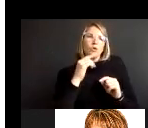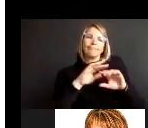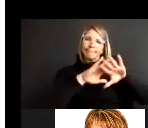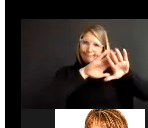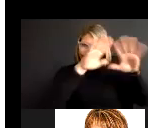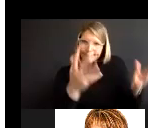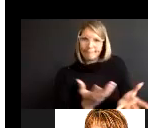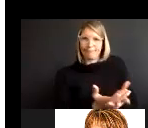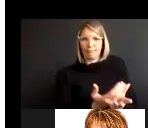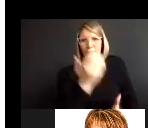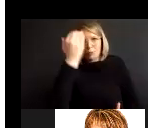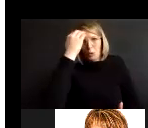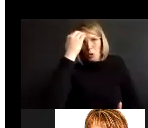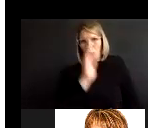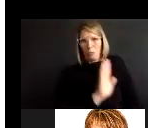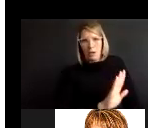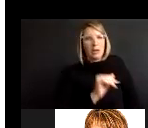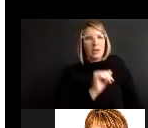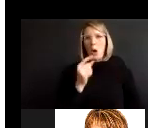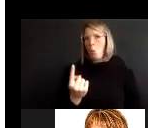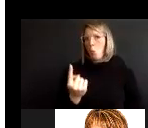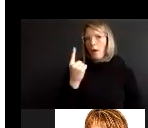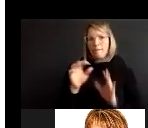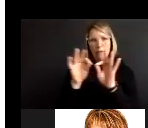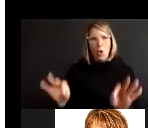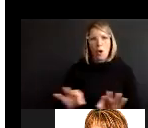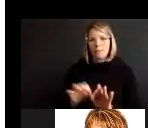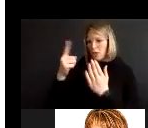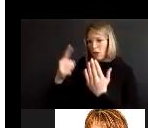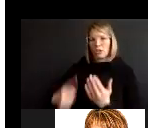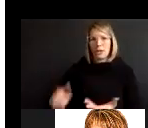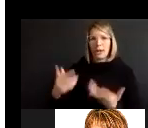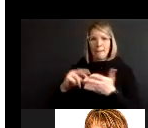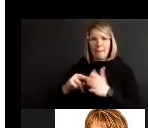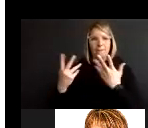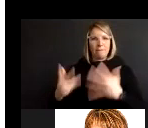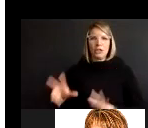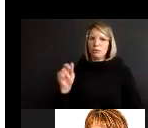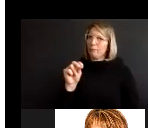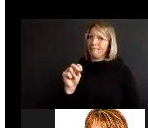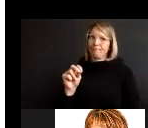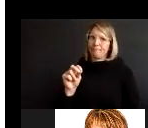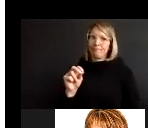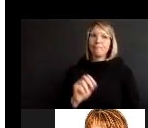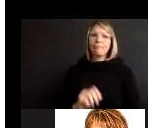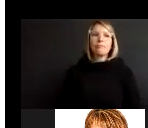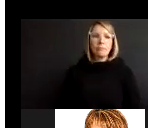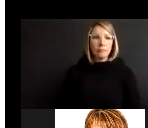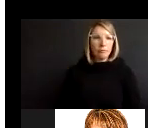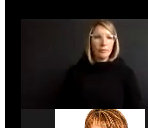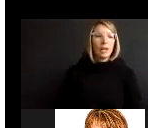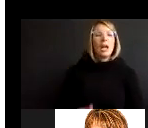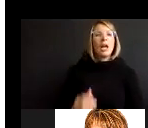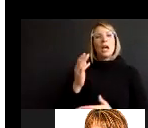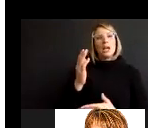So a couple of really important, I guess, points to keep in mind as well. Some of the frequently asked questions, and I'm sure there's more, and